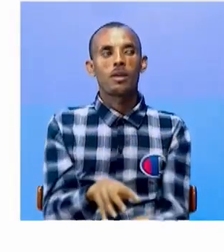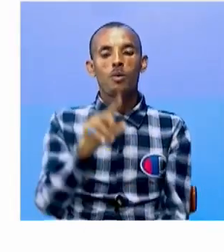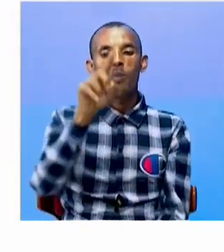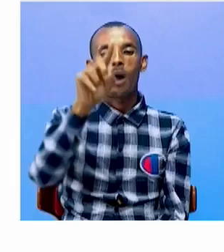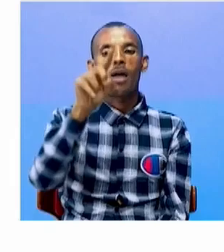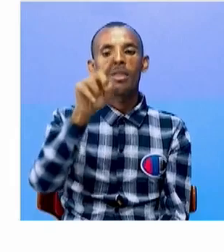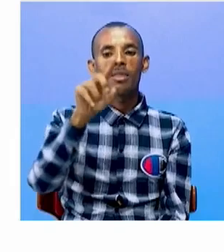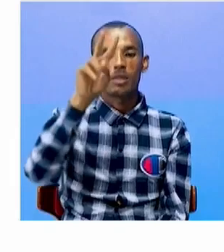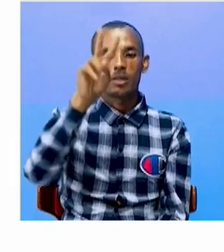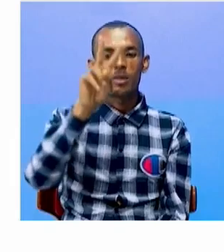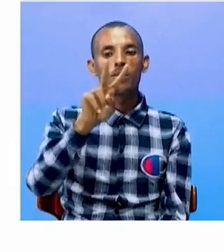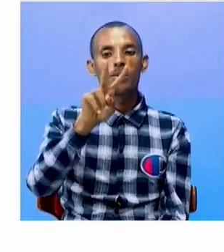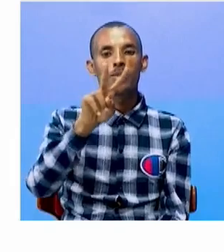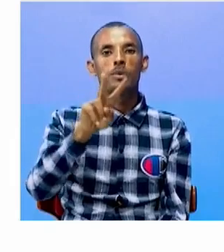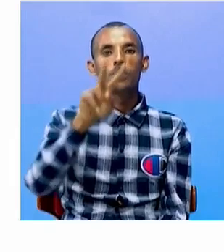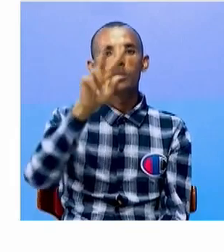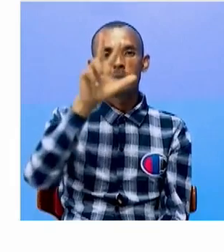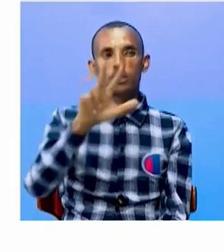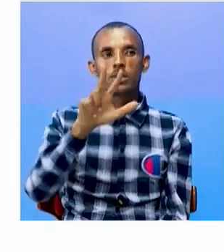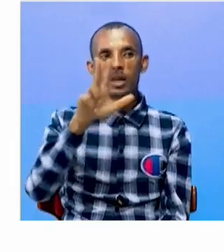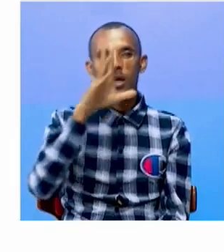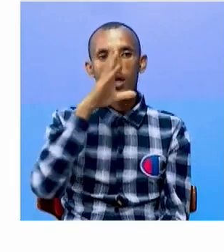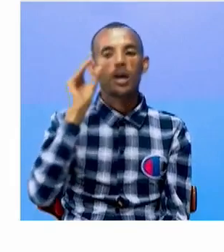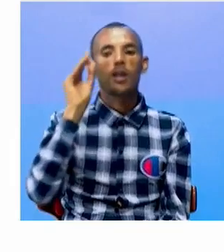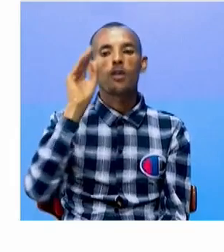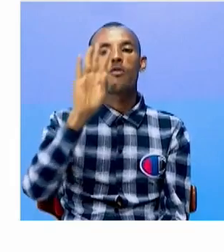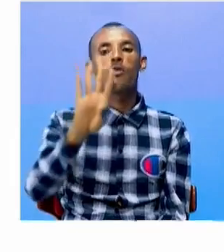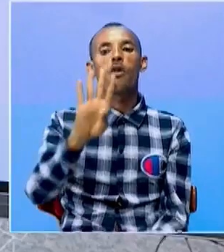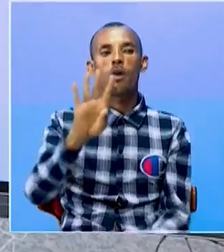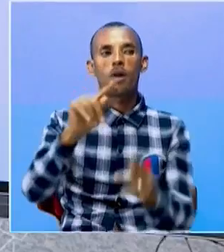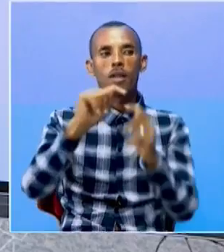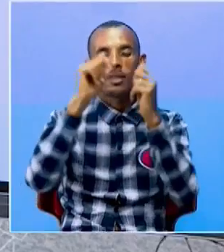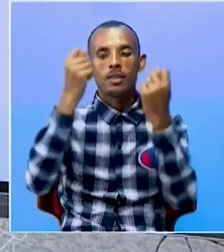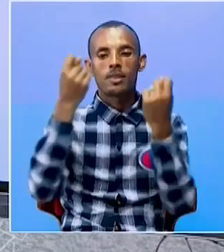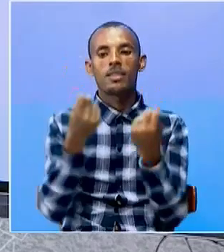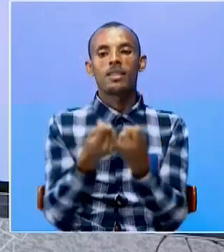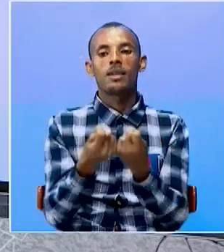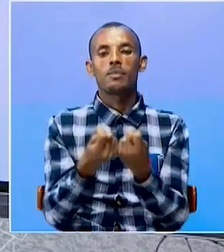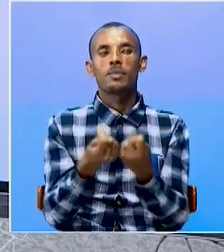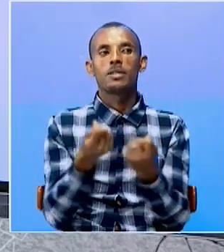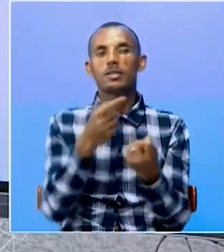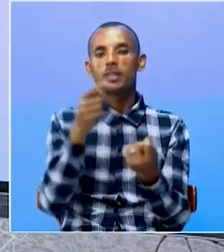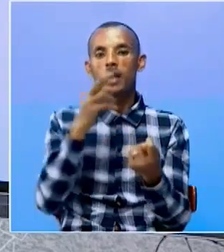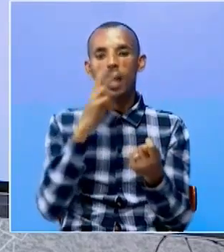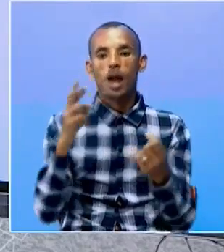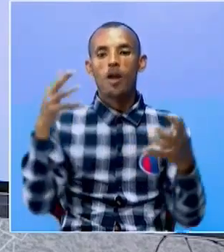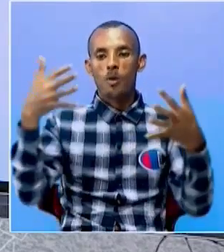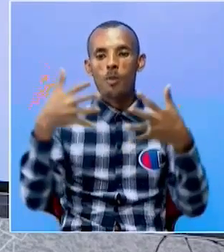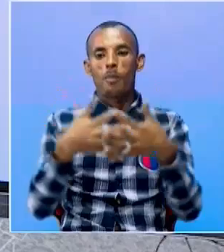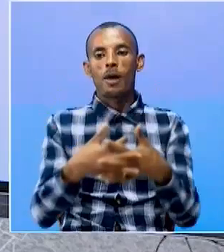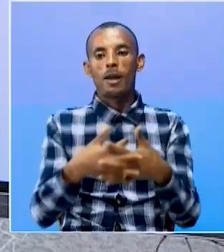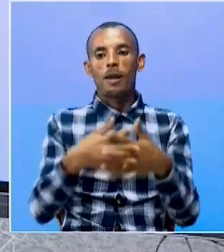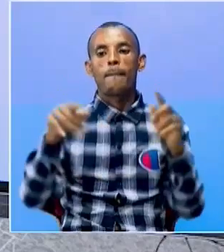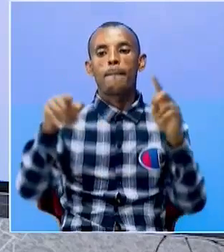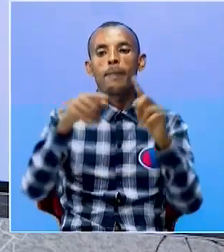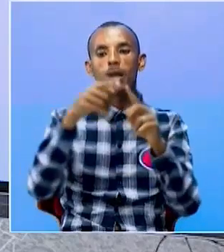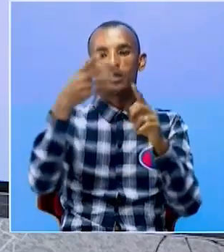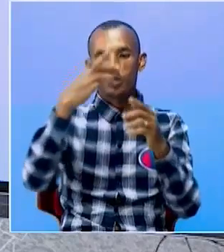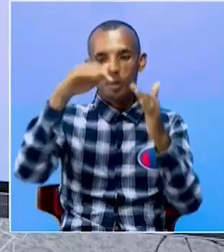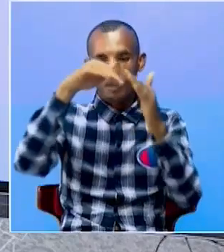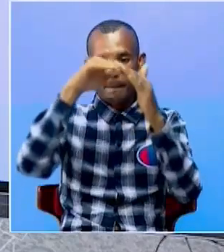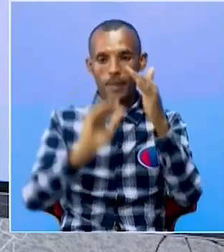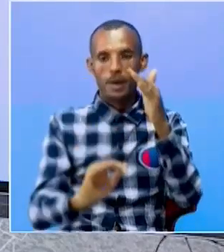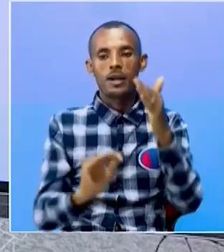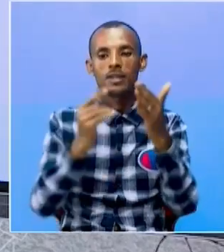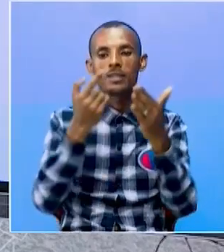1, 2, 3, and 4 terms. They are combined by plus or minus. So it contains